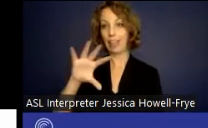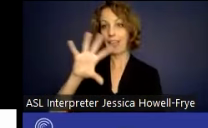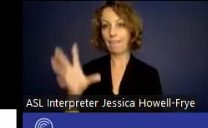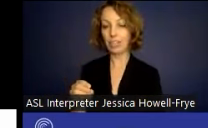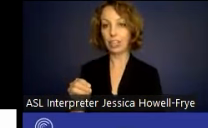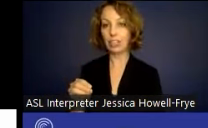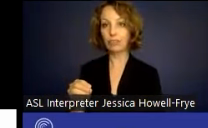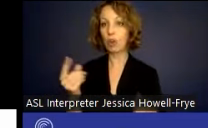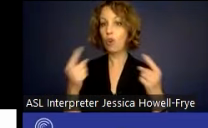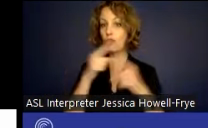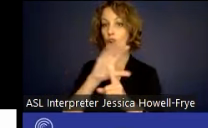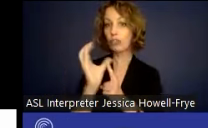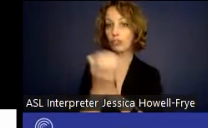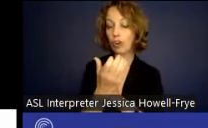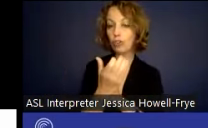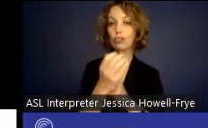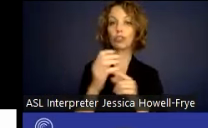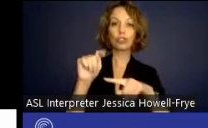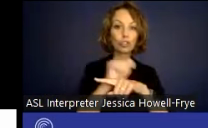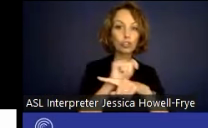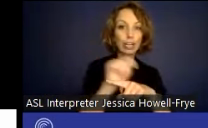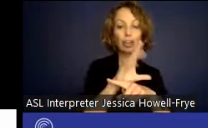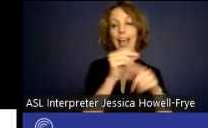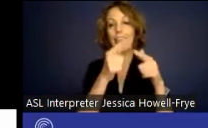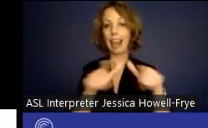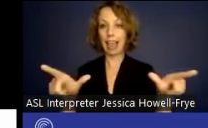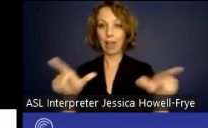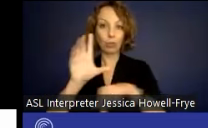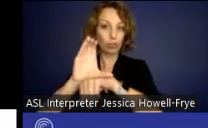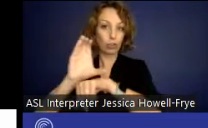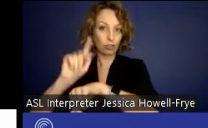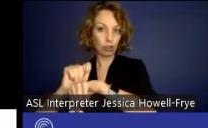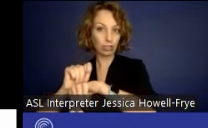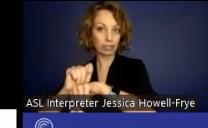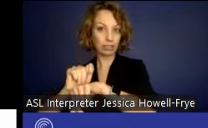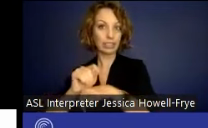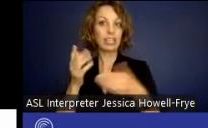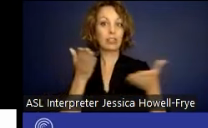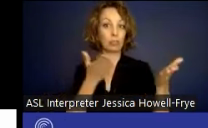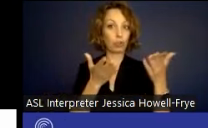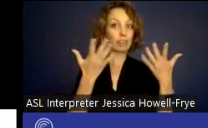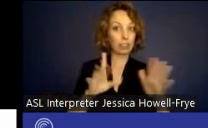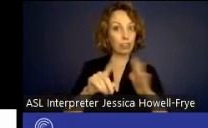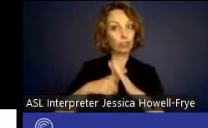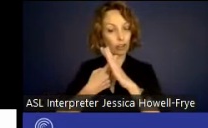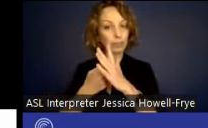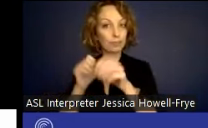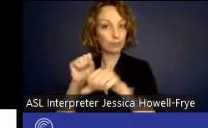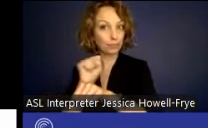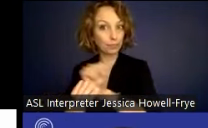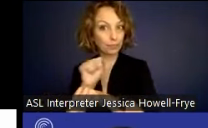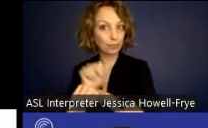cross-cultural trainer and language consultant after her service. Just as